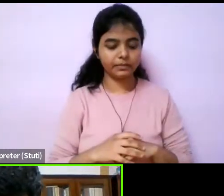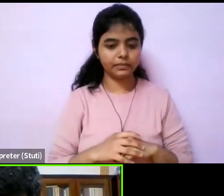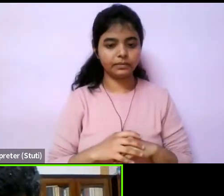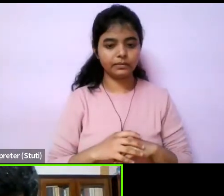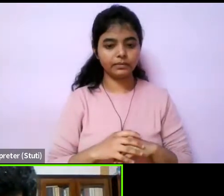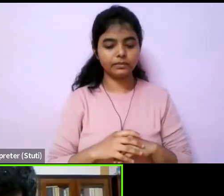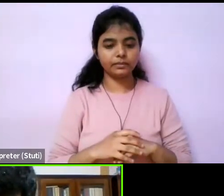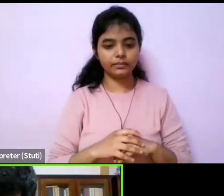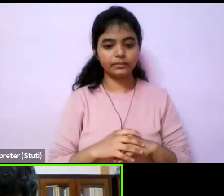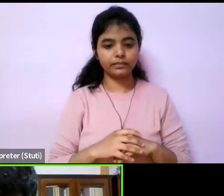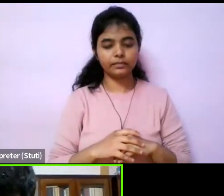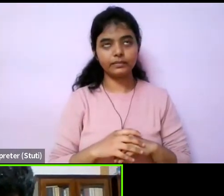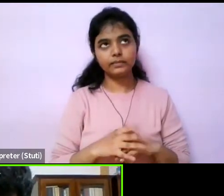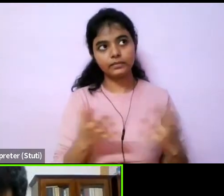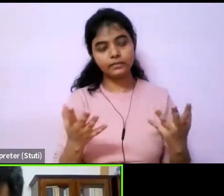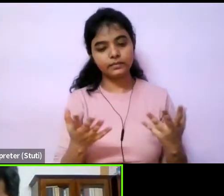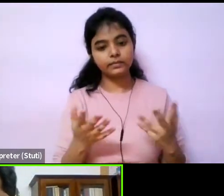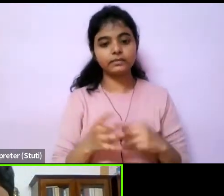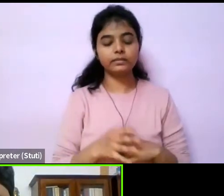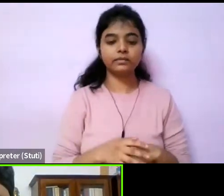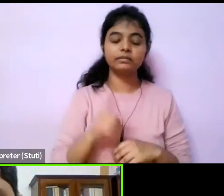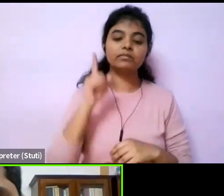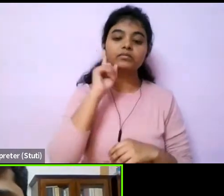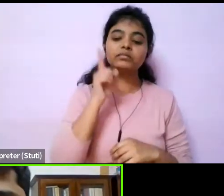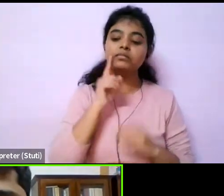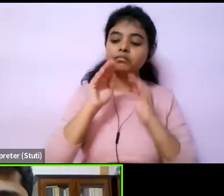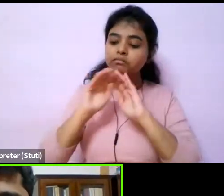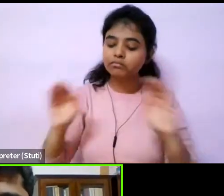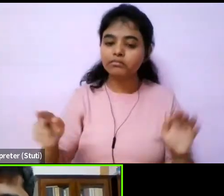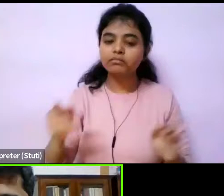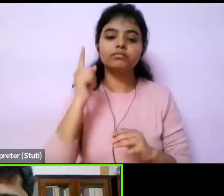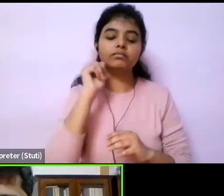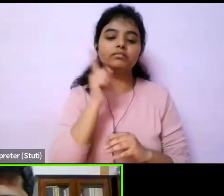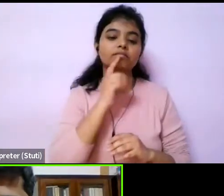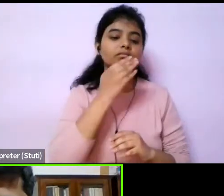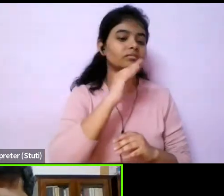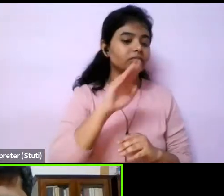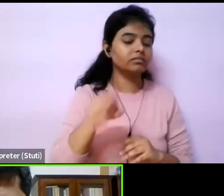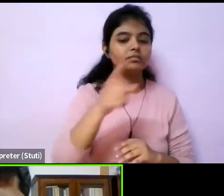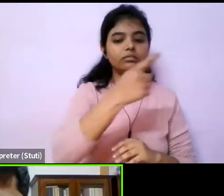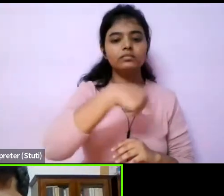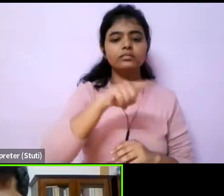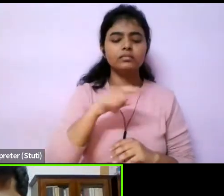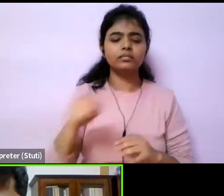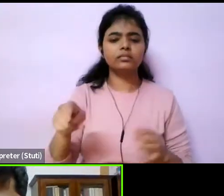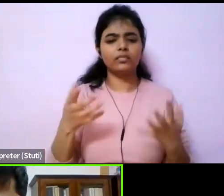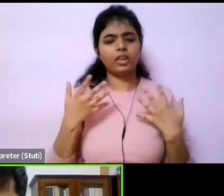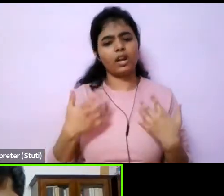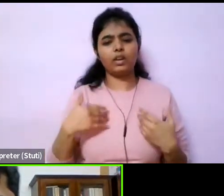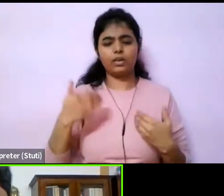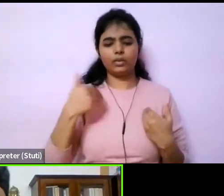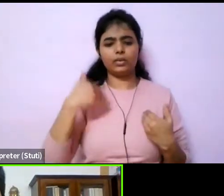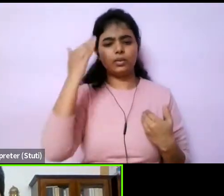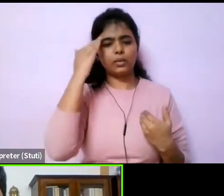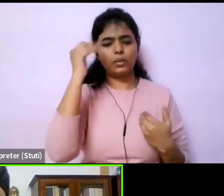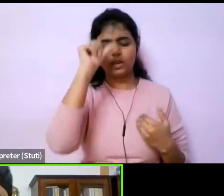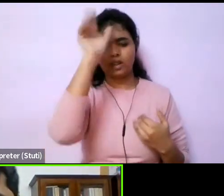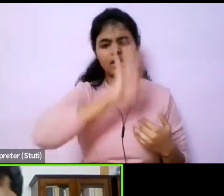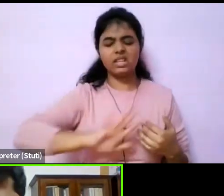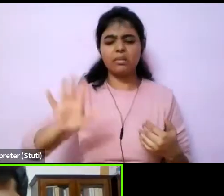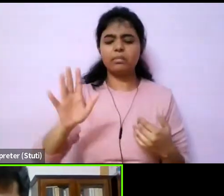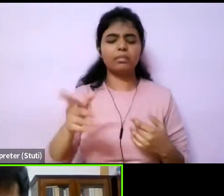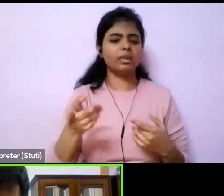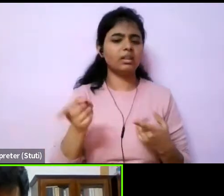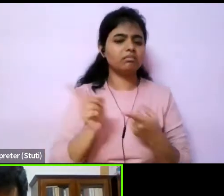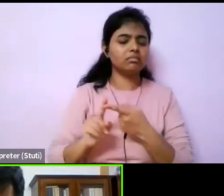About the deaf students and children, we know how situations are in India in particular. And